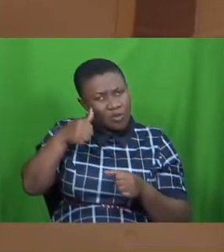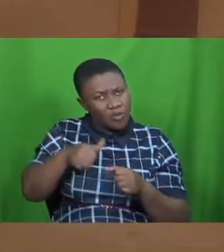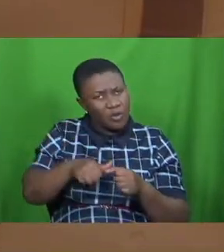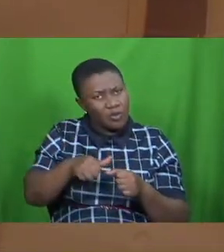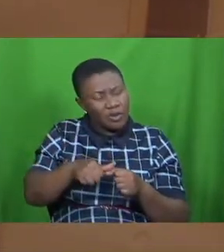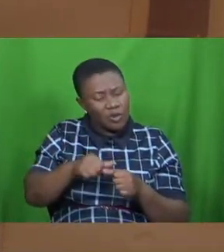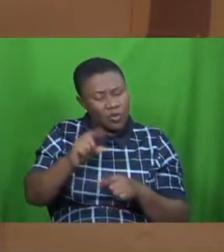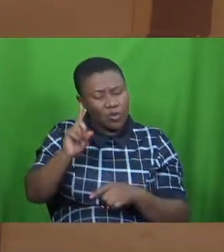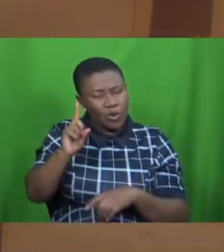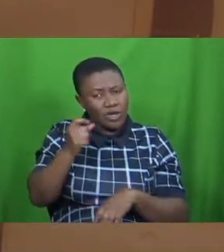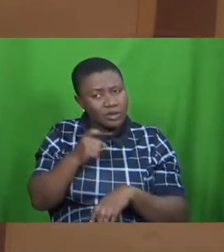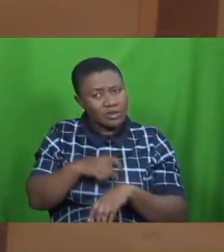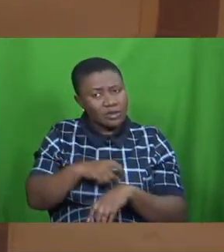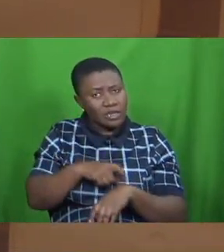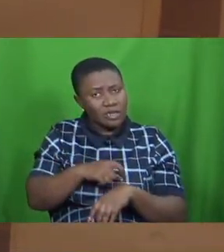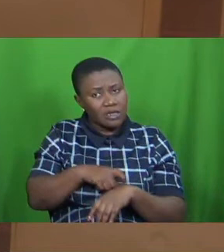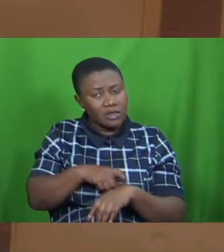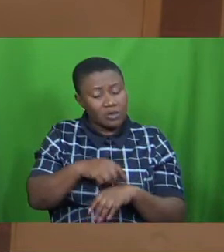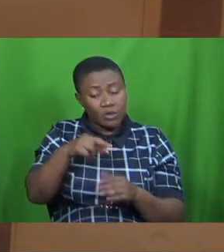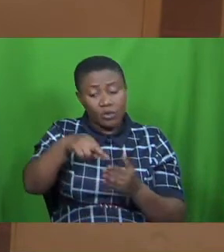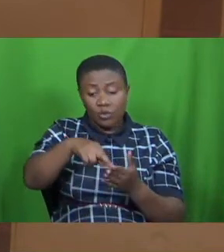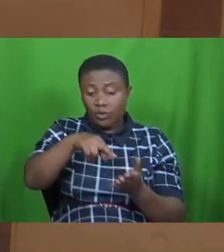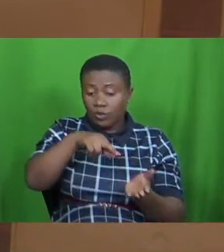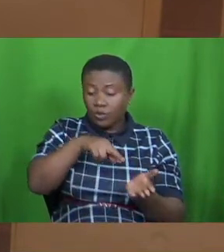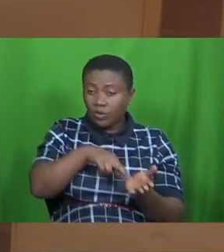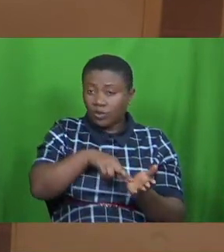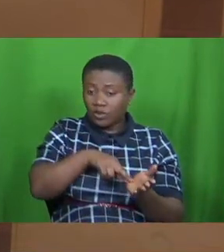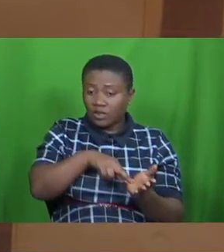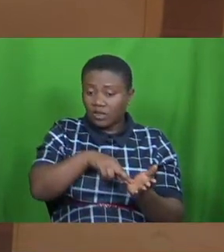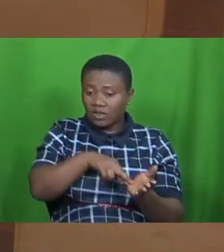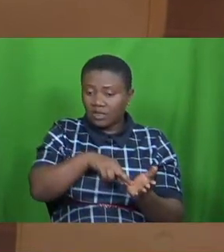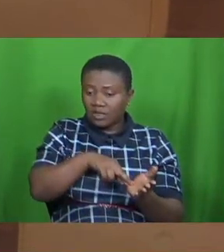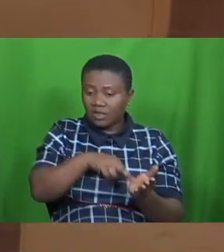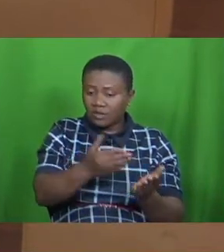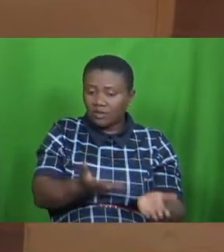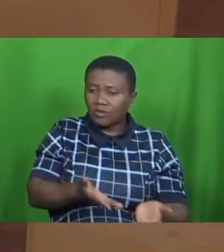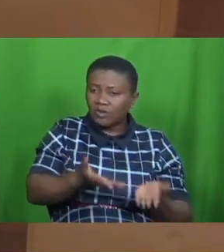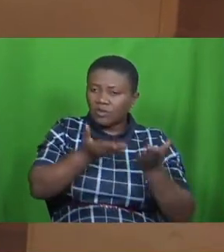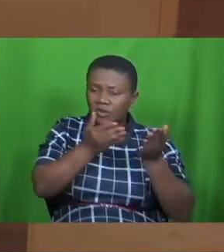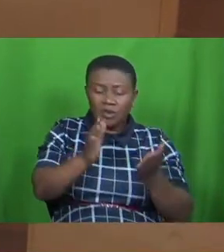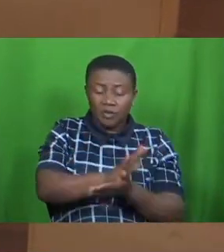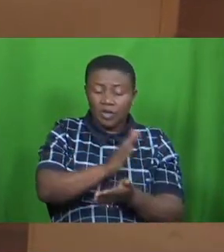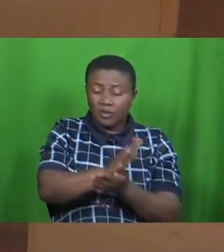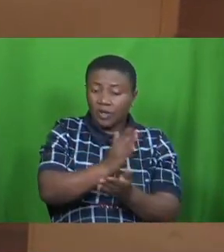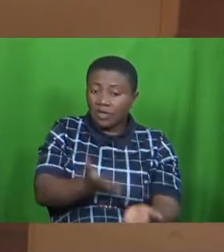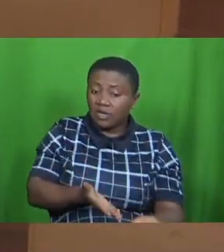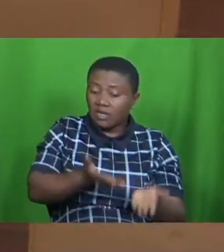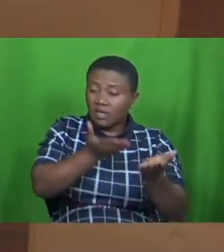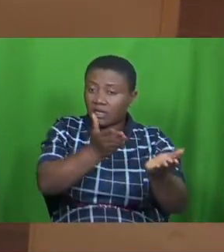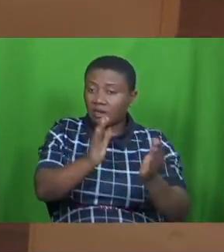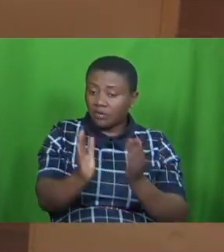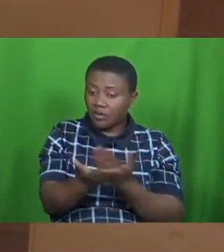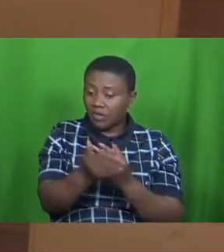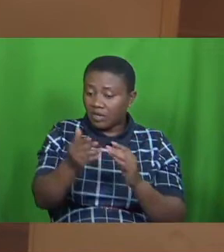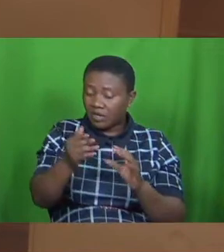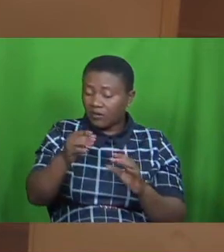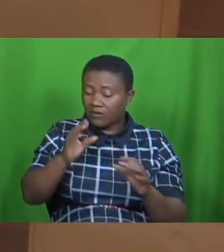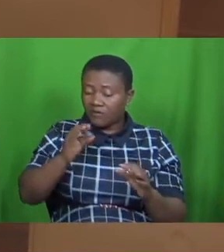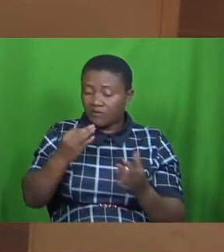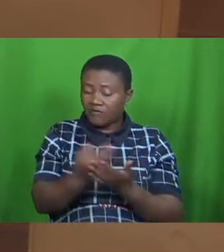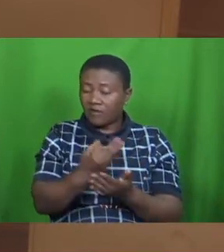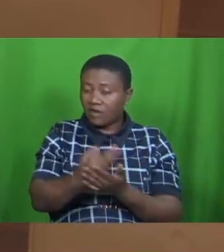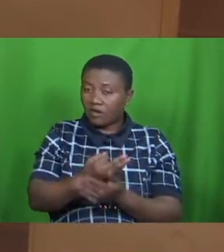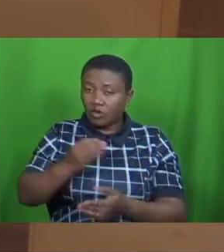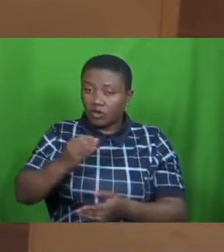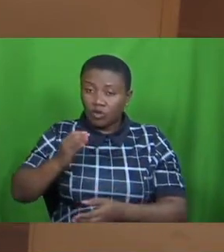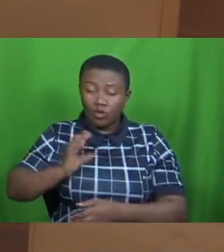occasion that a report had to be presented by, a paper had to be laid by the chair of the Finance Committee. It happened